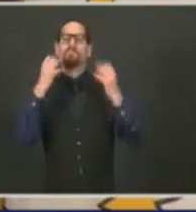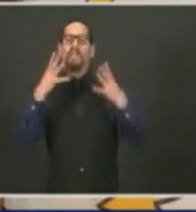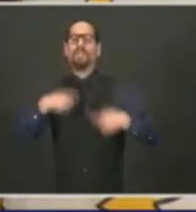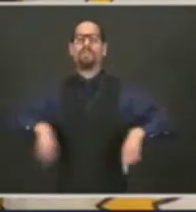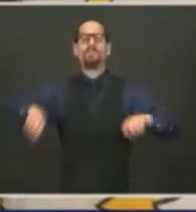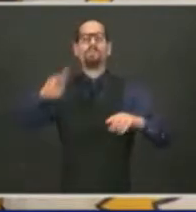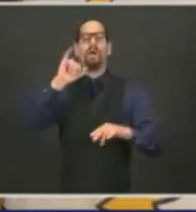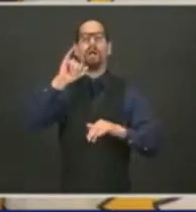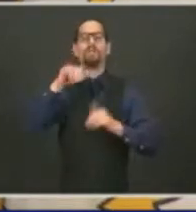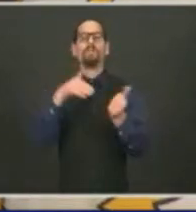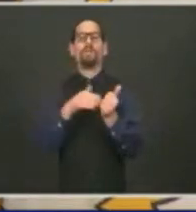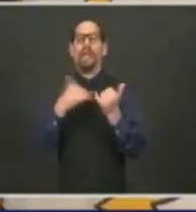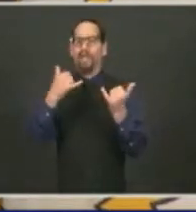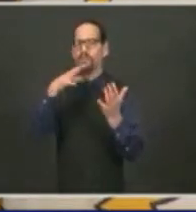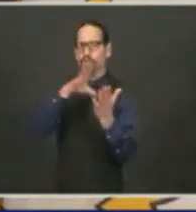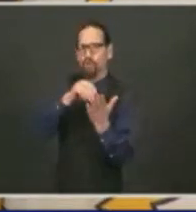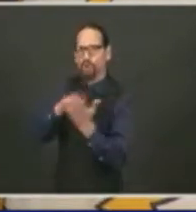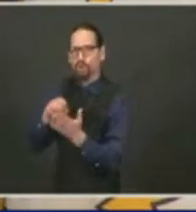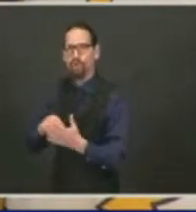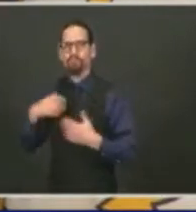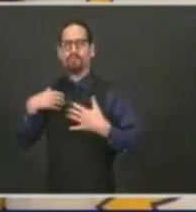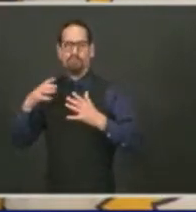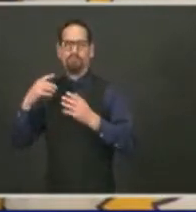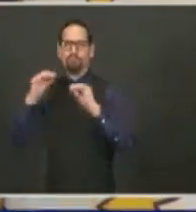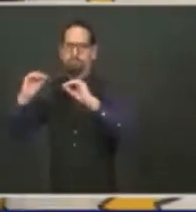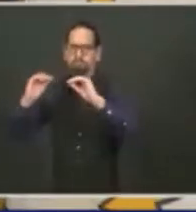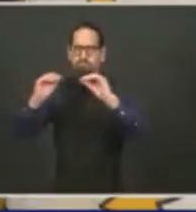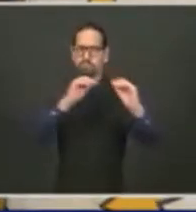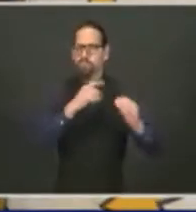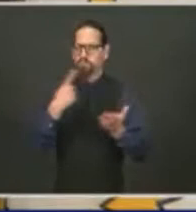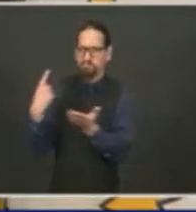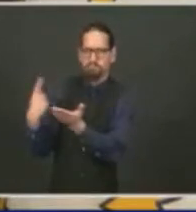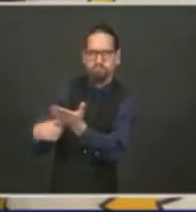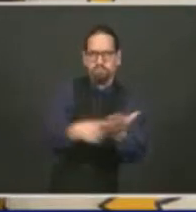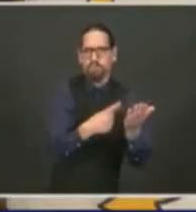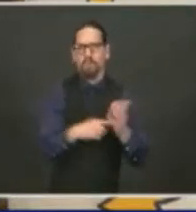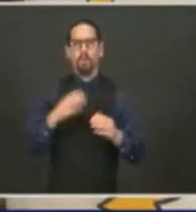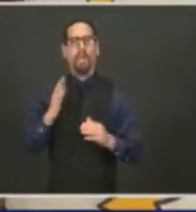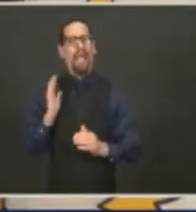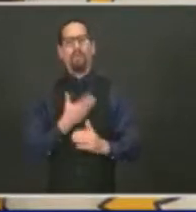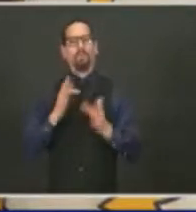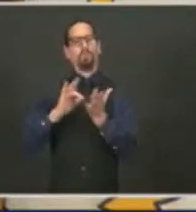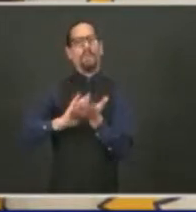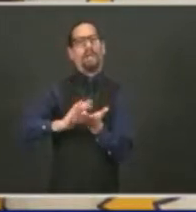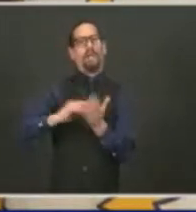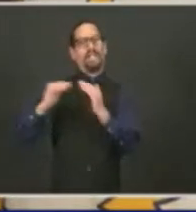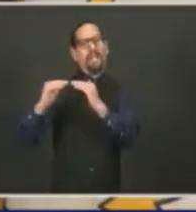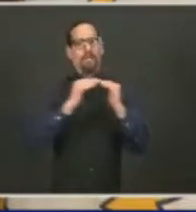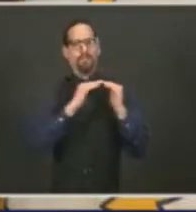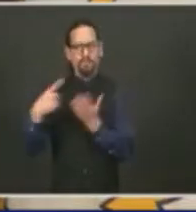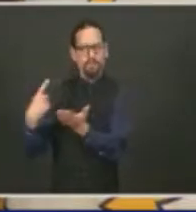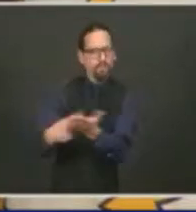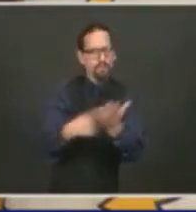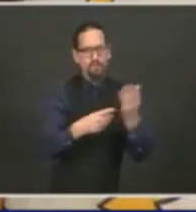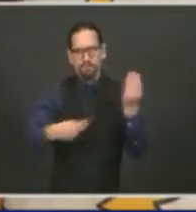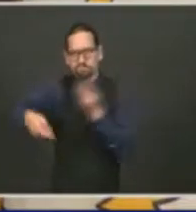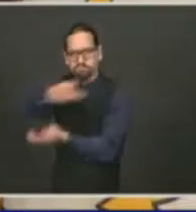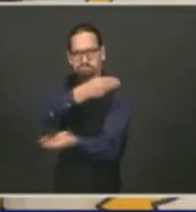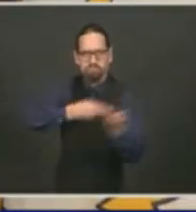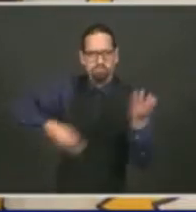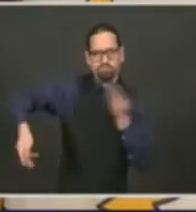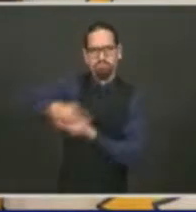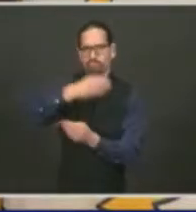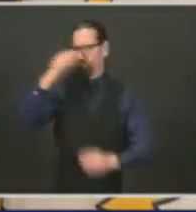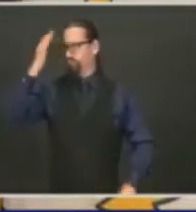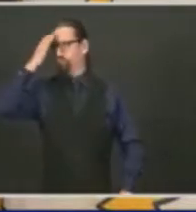week in Rhode Island, which is pretty cool. We're trying to keep the medical community as up to date. So doctors know this is out there. We have a website that